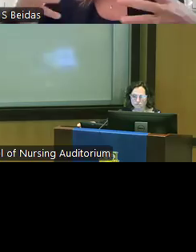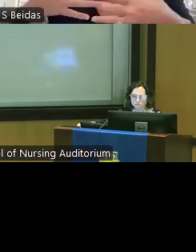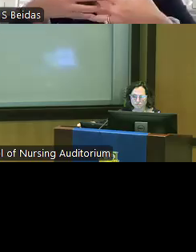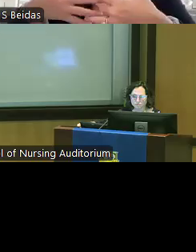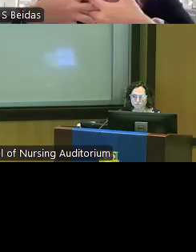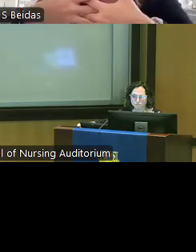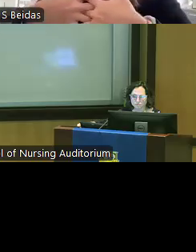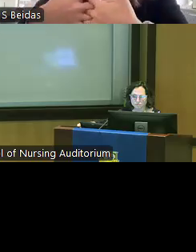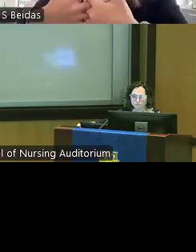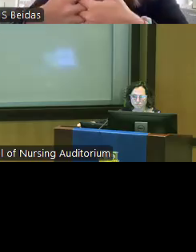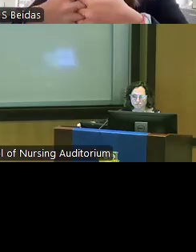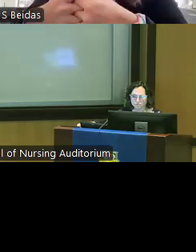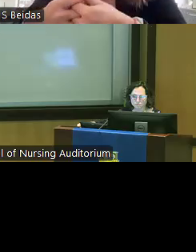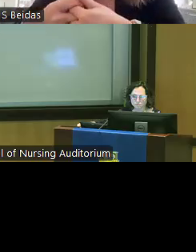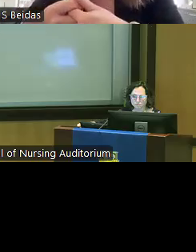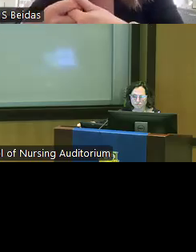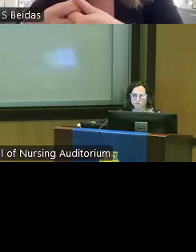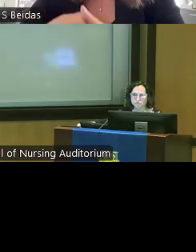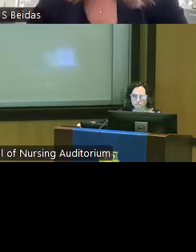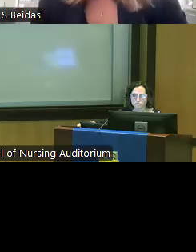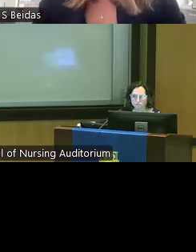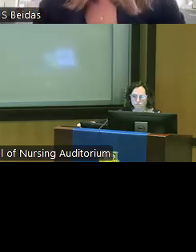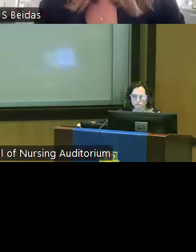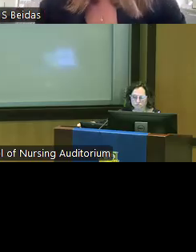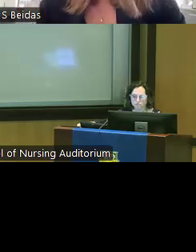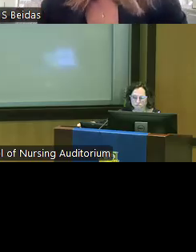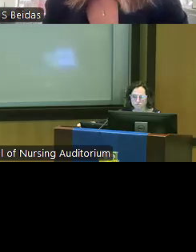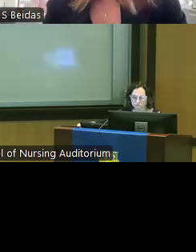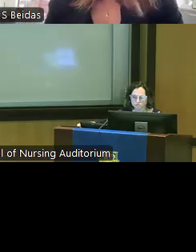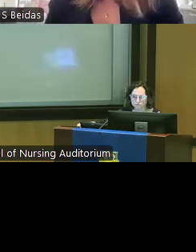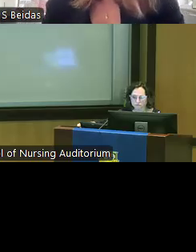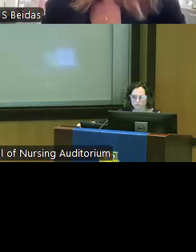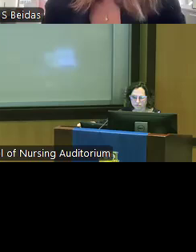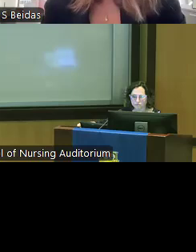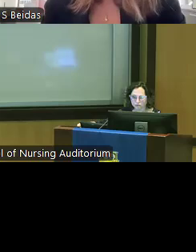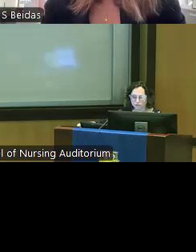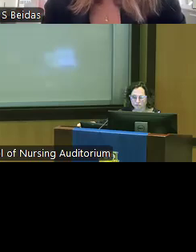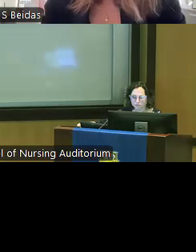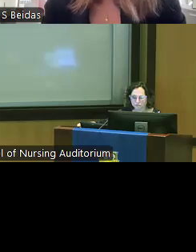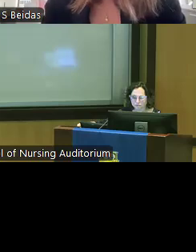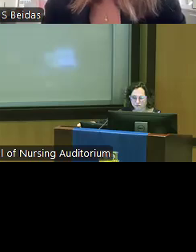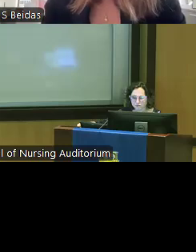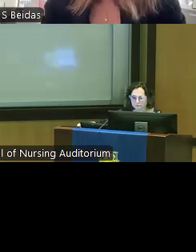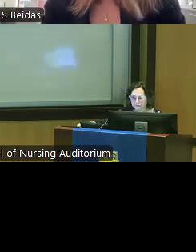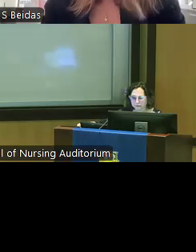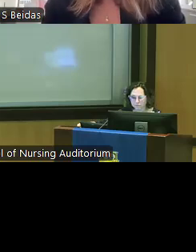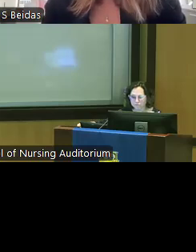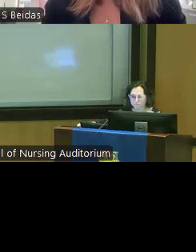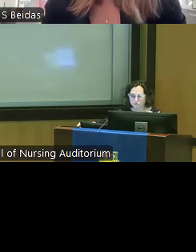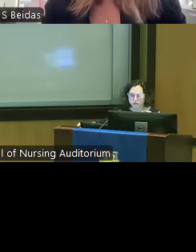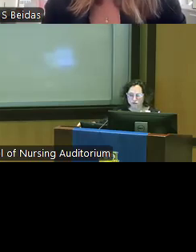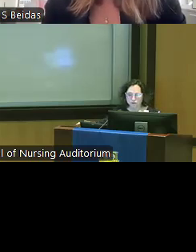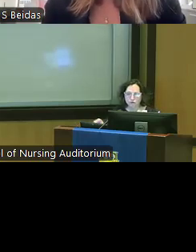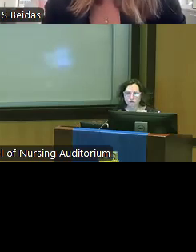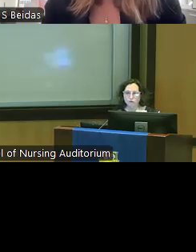course, this is where intervention science and implementation science kind of come back together. So a lot of opportunity in this area. Great question, Dr.